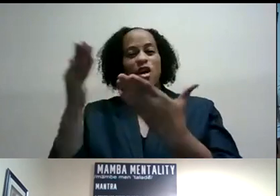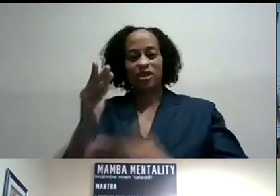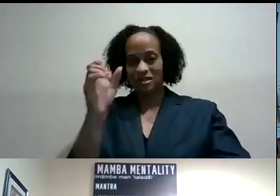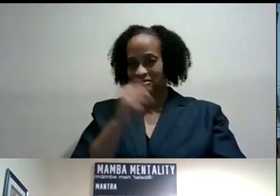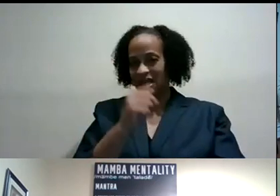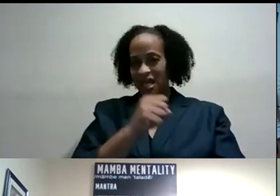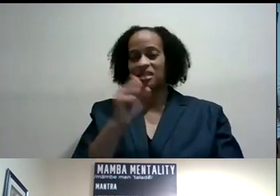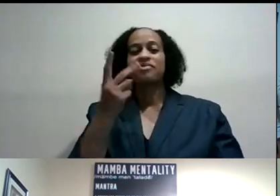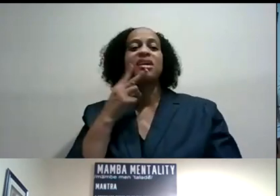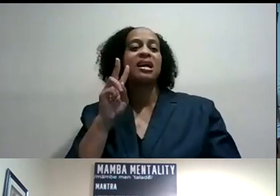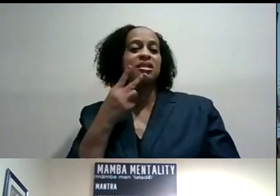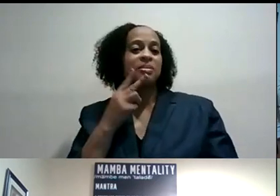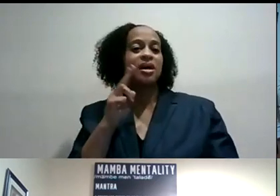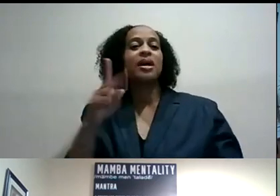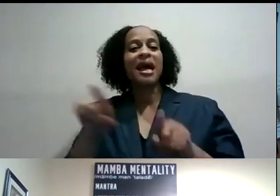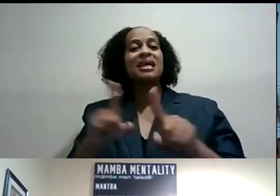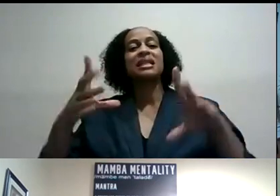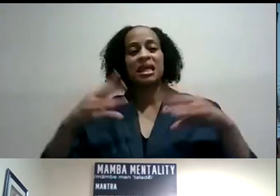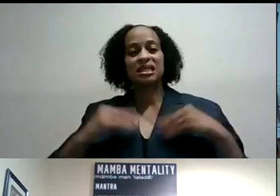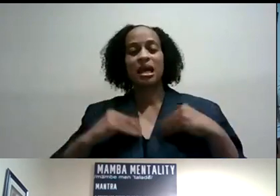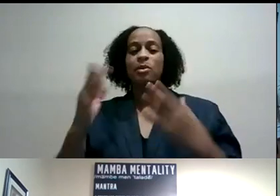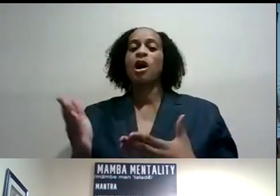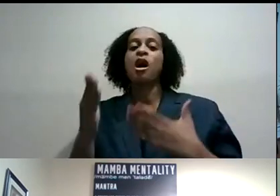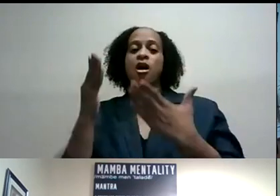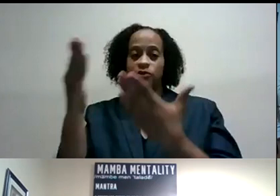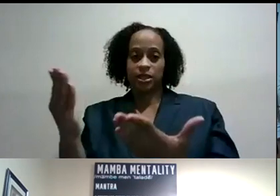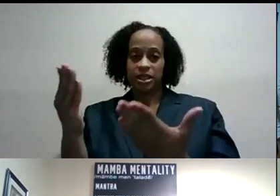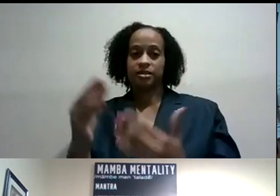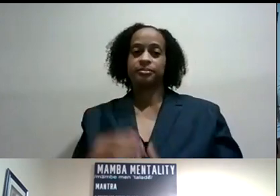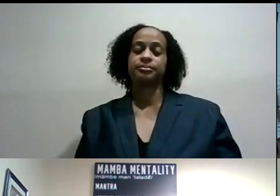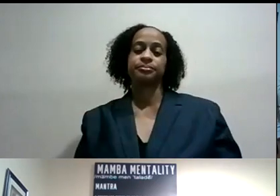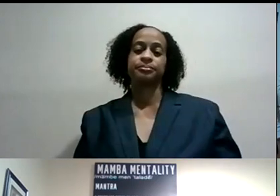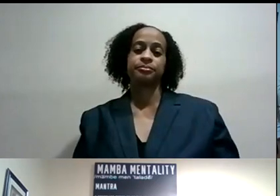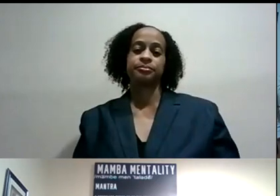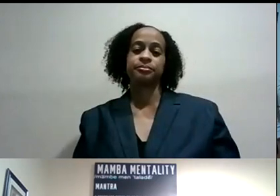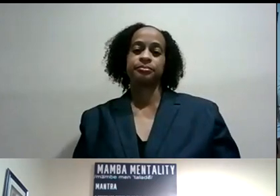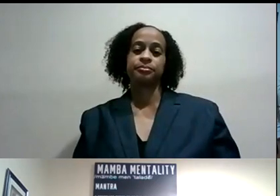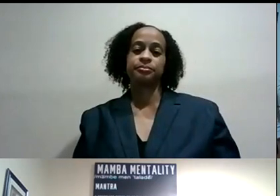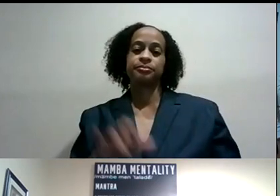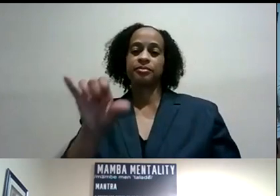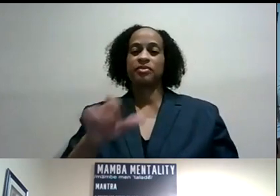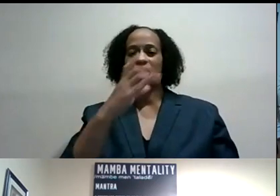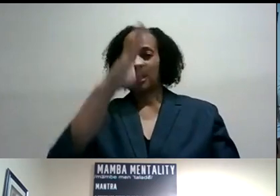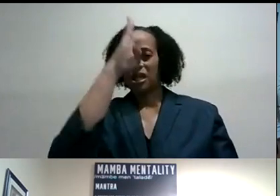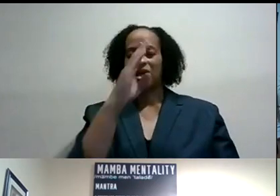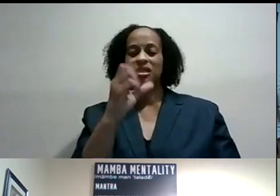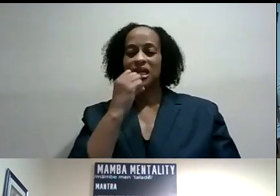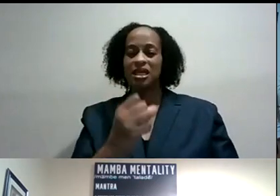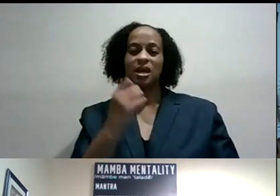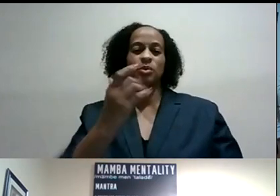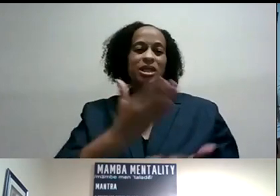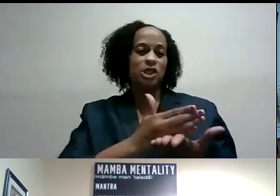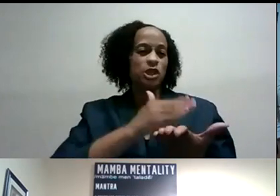vegetables, as an acceptable offering. And that God did not